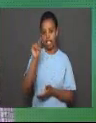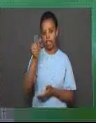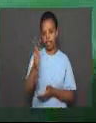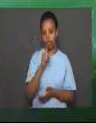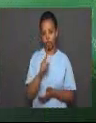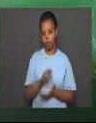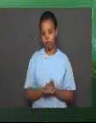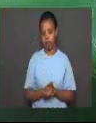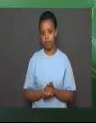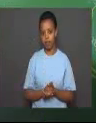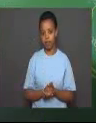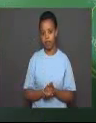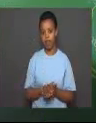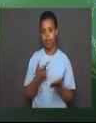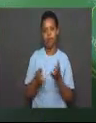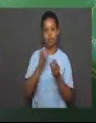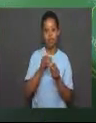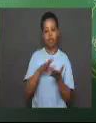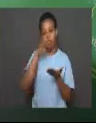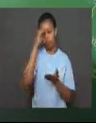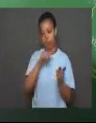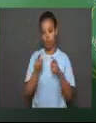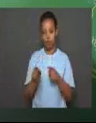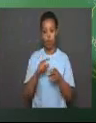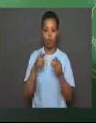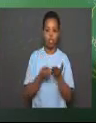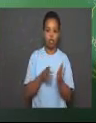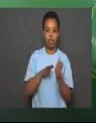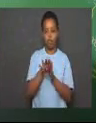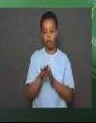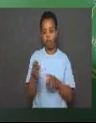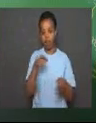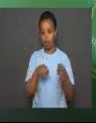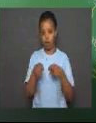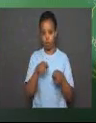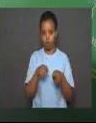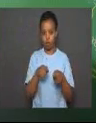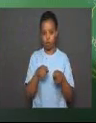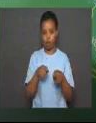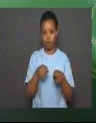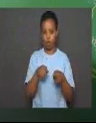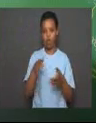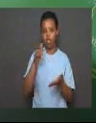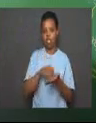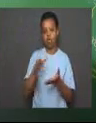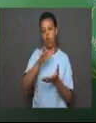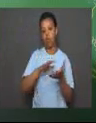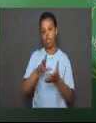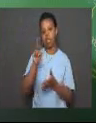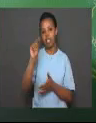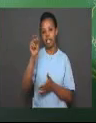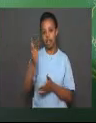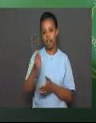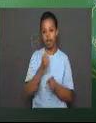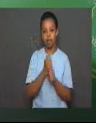DNA. We learned the role of bacteria is producing recombinant